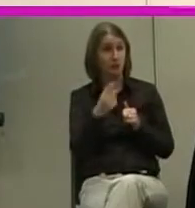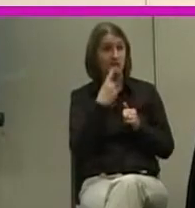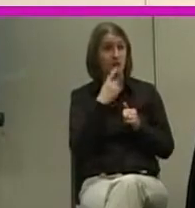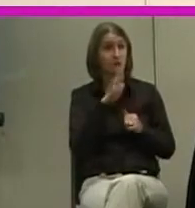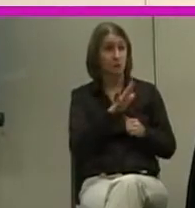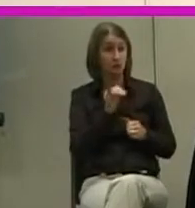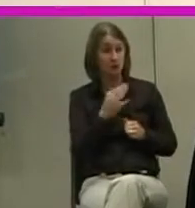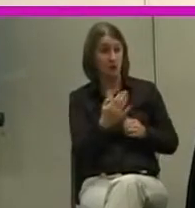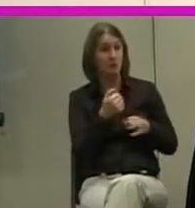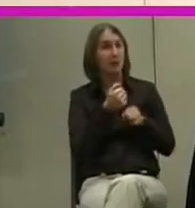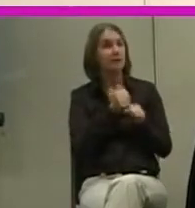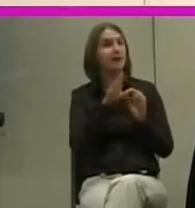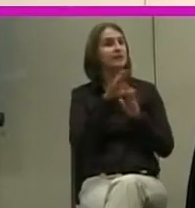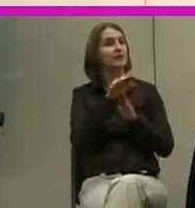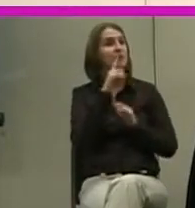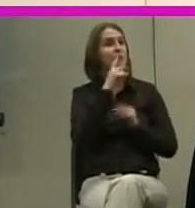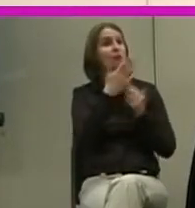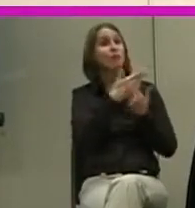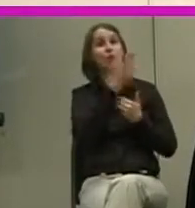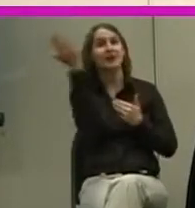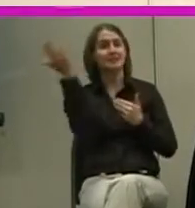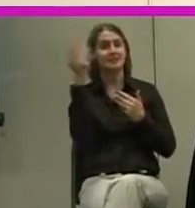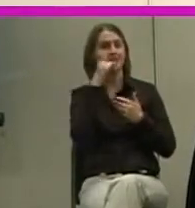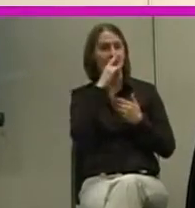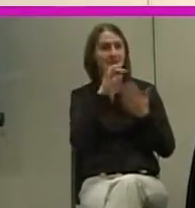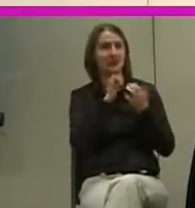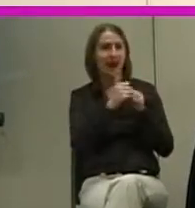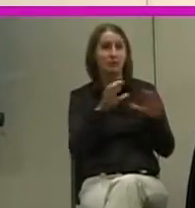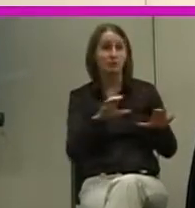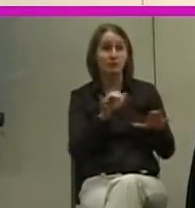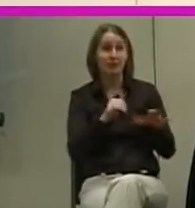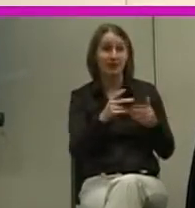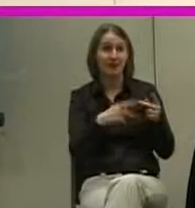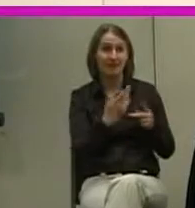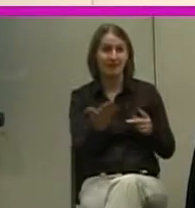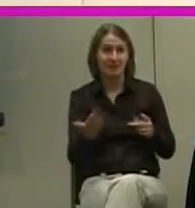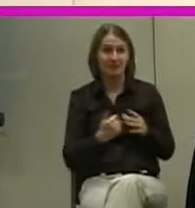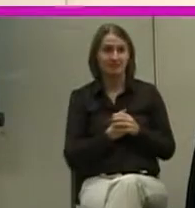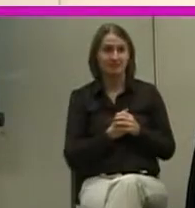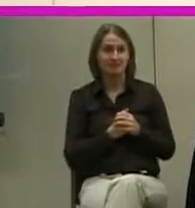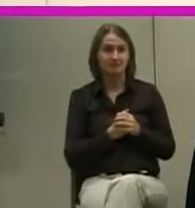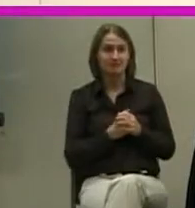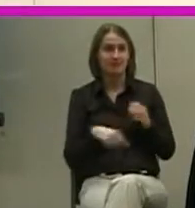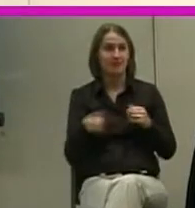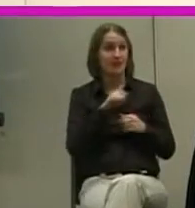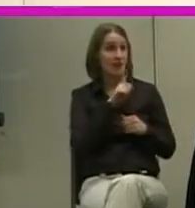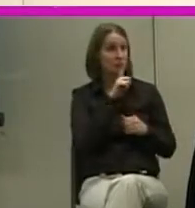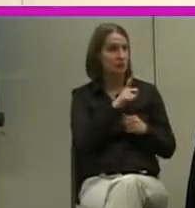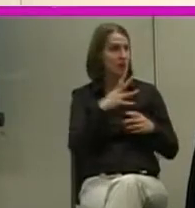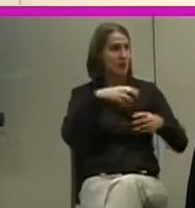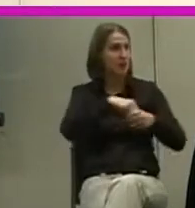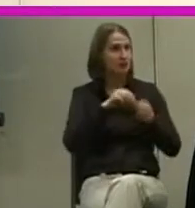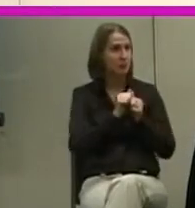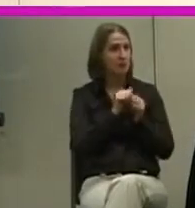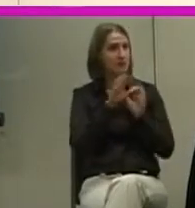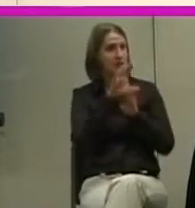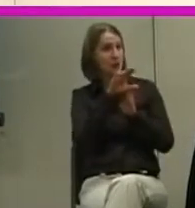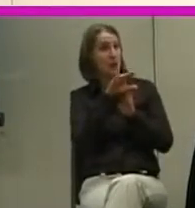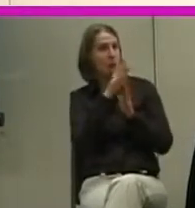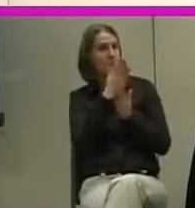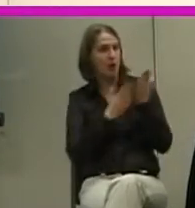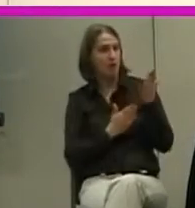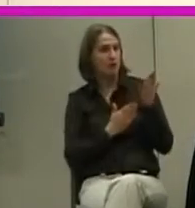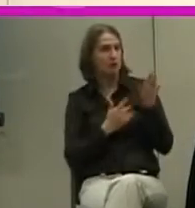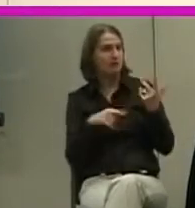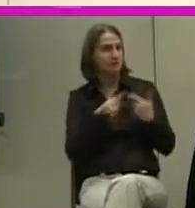job is to make videos for the rest of the kids on how to do these things. They get so engaged with the video component of it, they kind